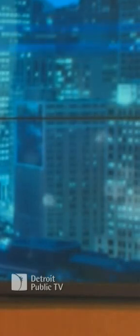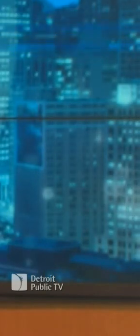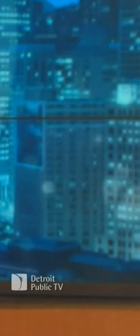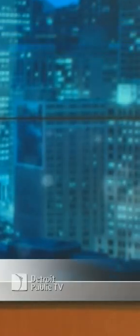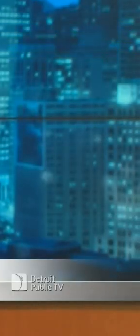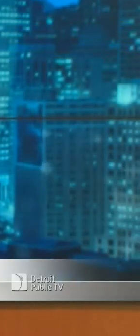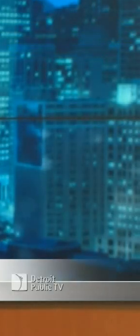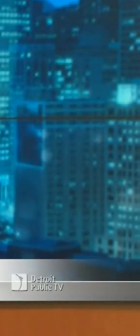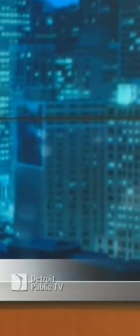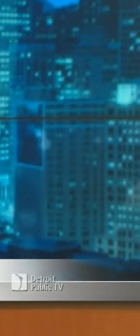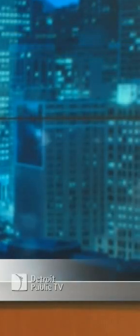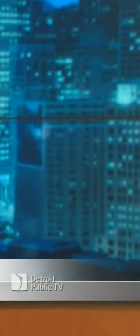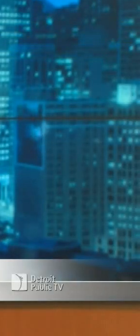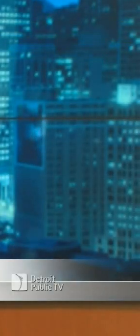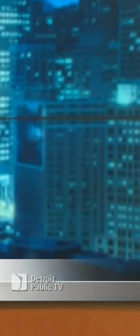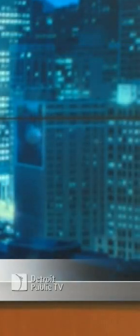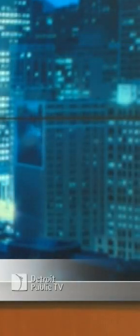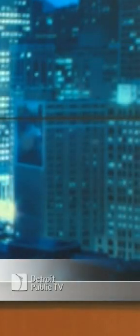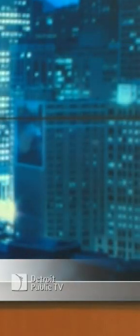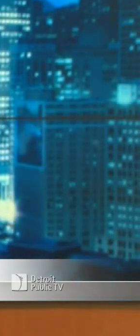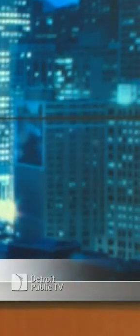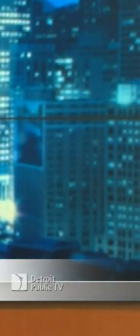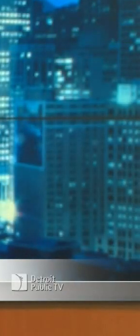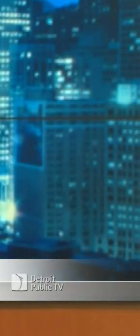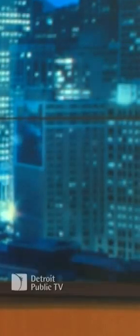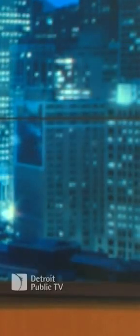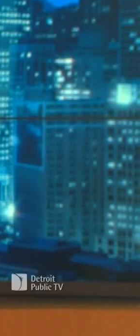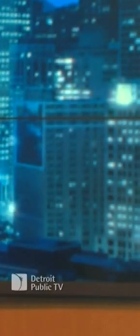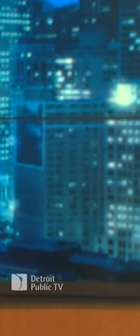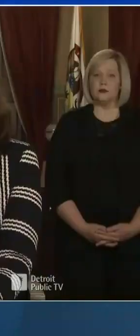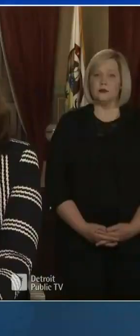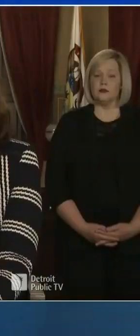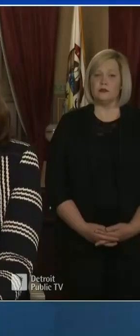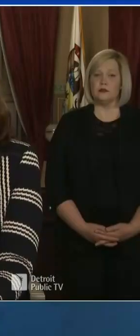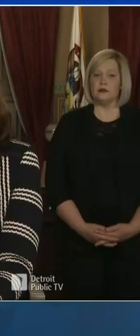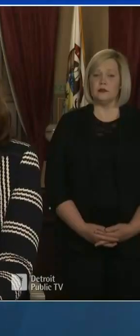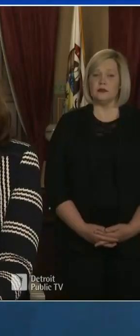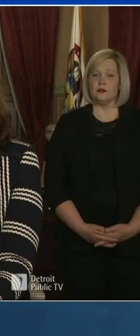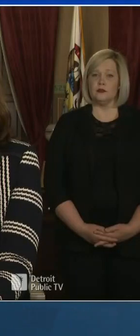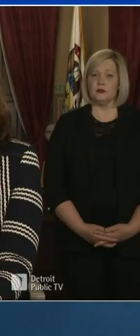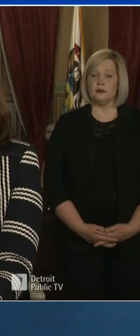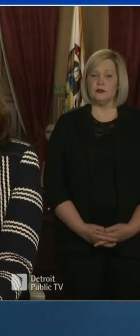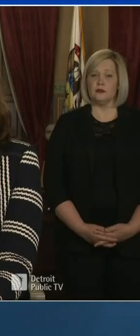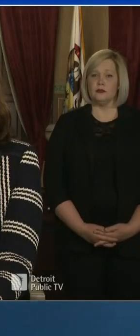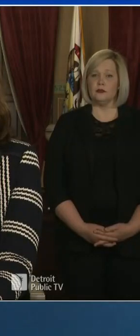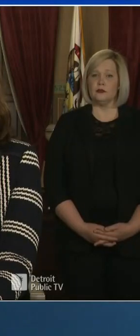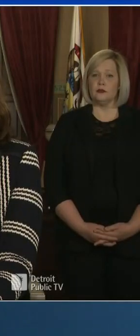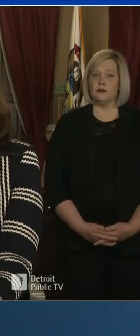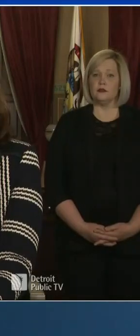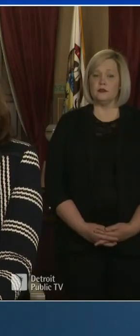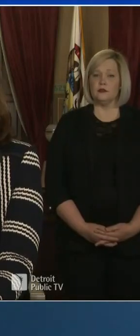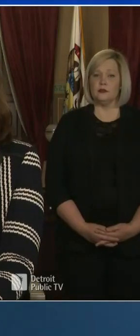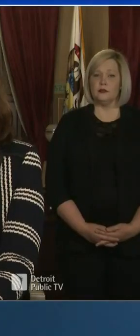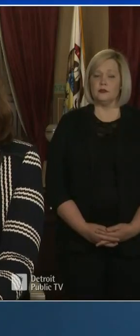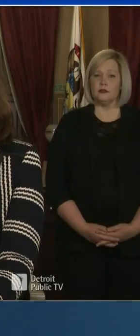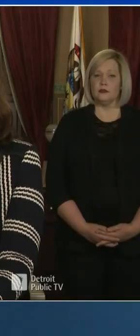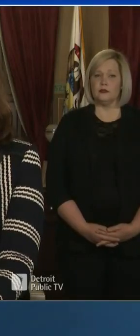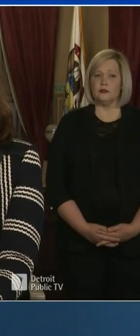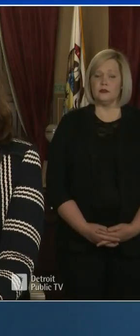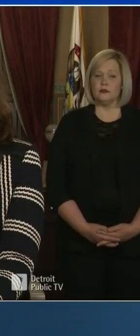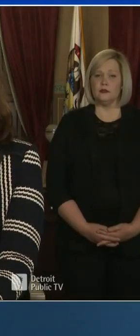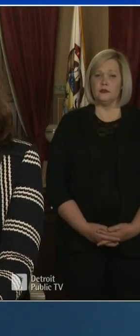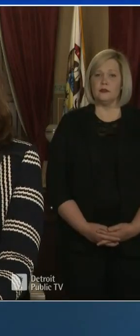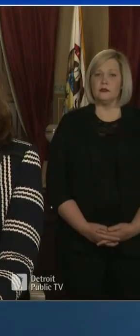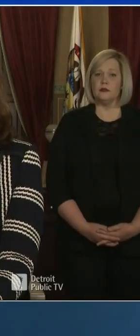Governor Whitmer, now earlier this week, you tweeted out an invitation to healthcare workers to come here to Michigan and help. And I know we're in desperate